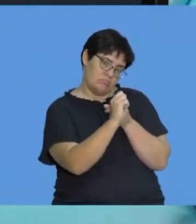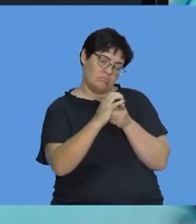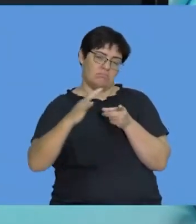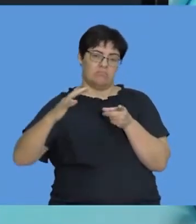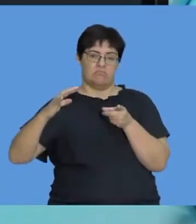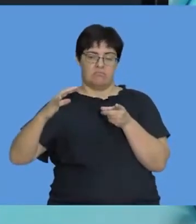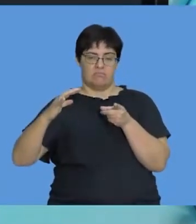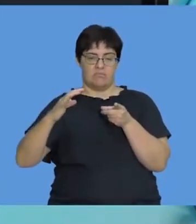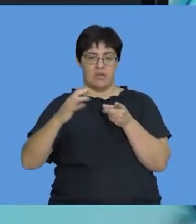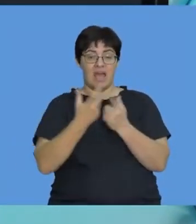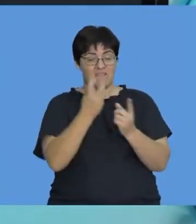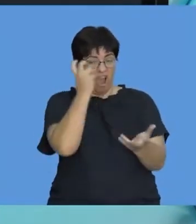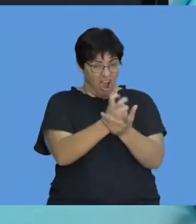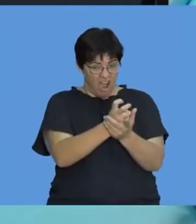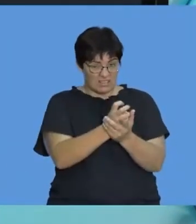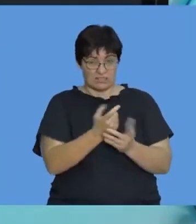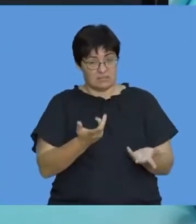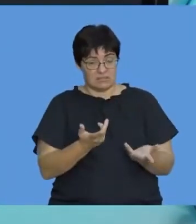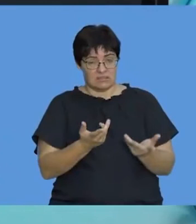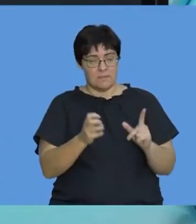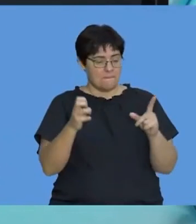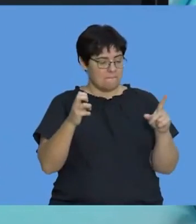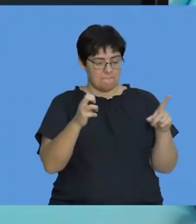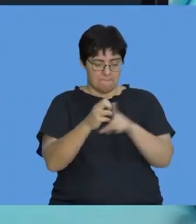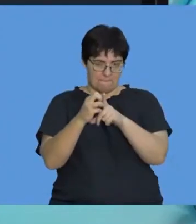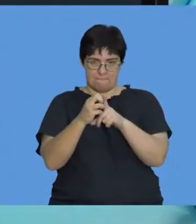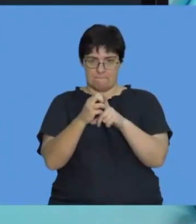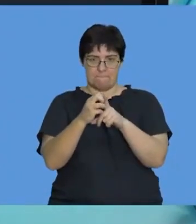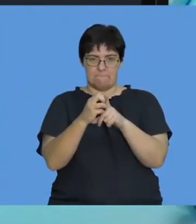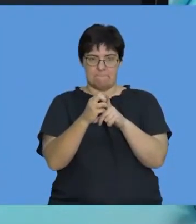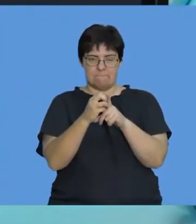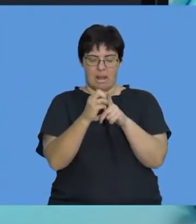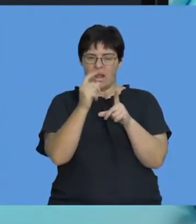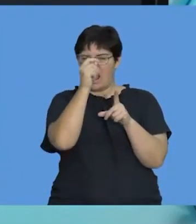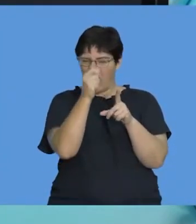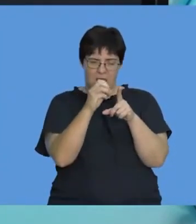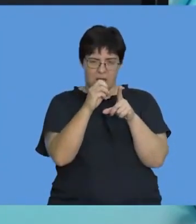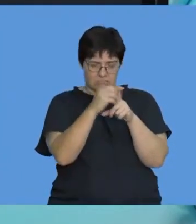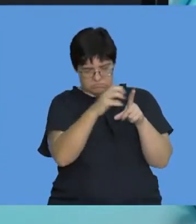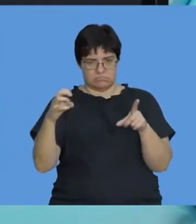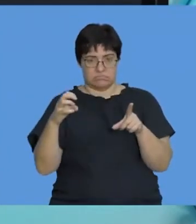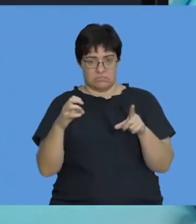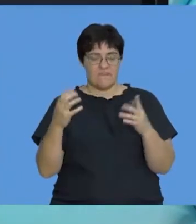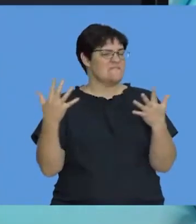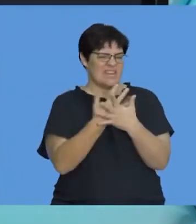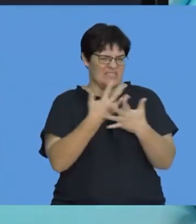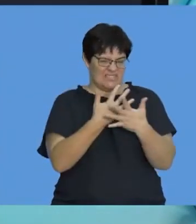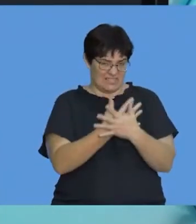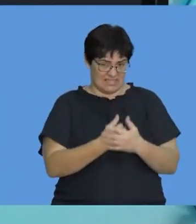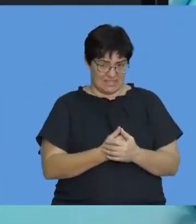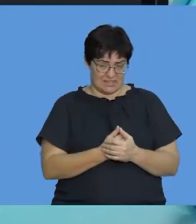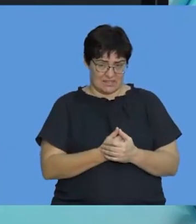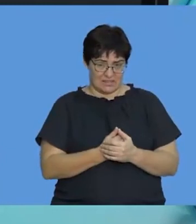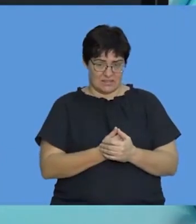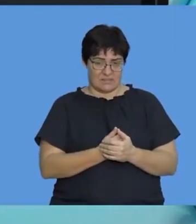deforms a little bit, okay? If it's a hard ball, it deforms small amount, and it's a quick